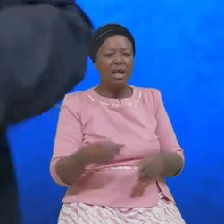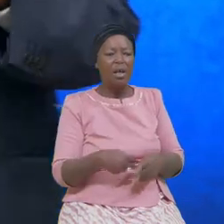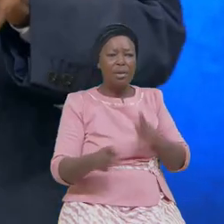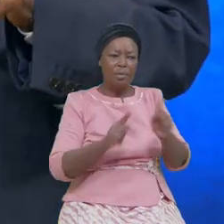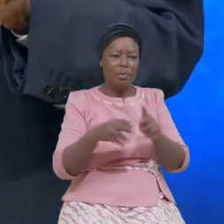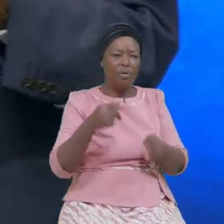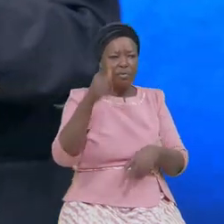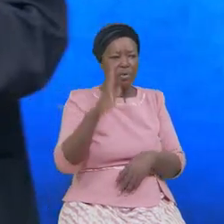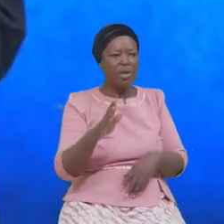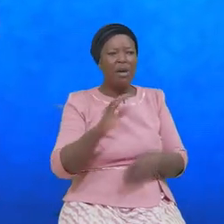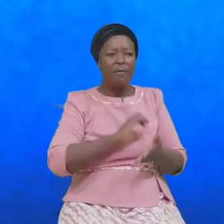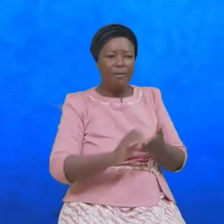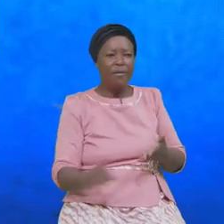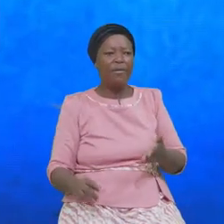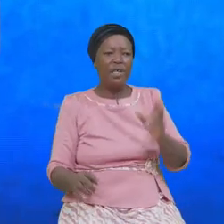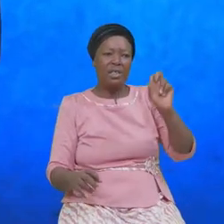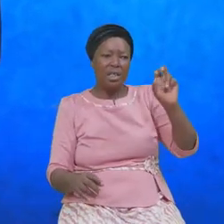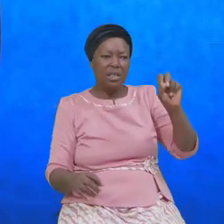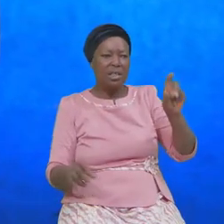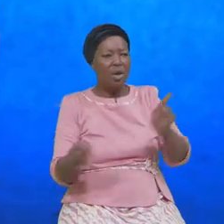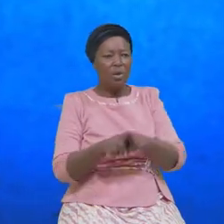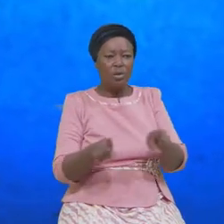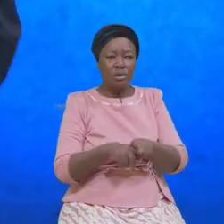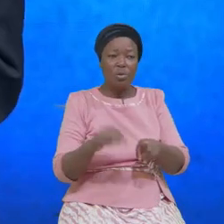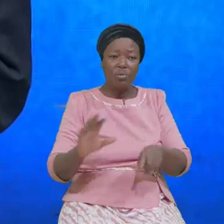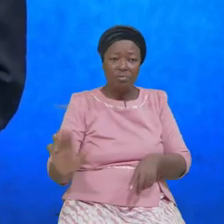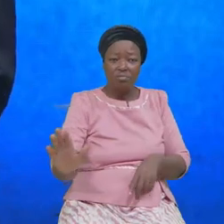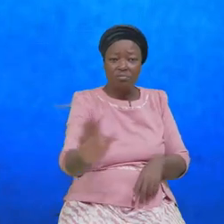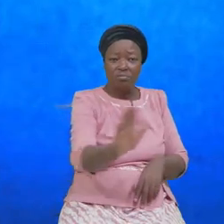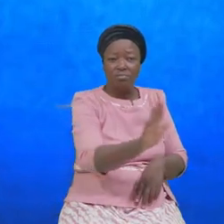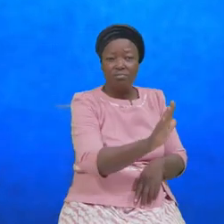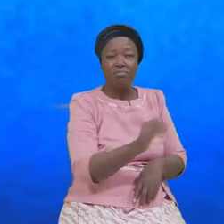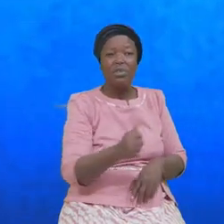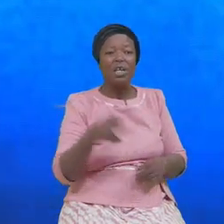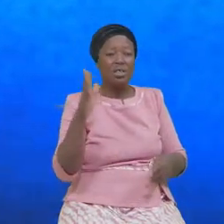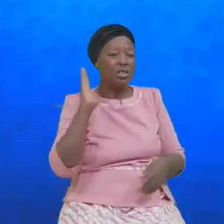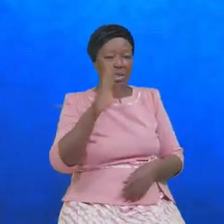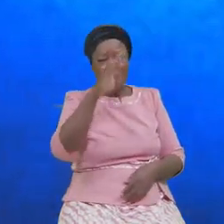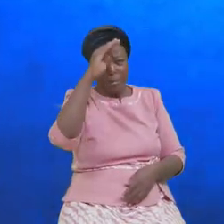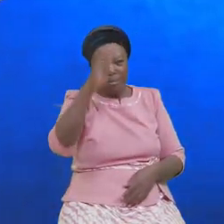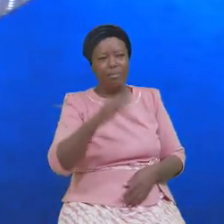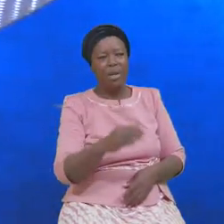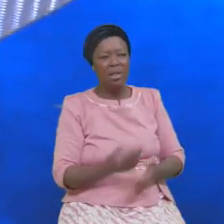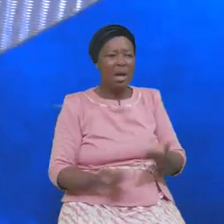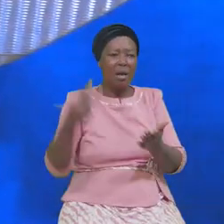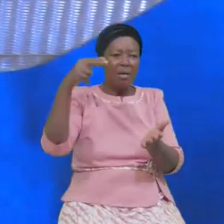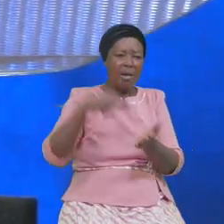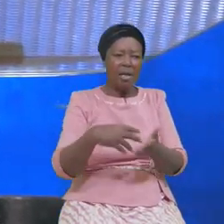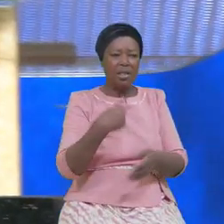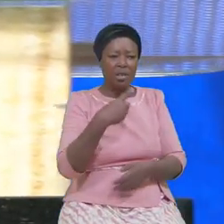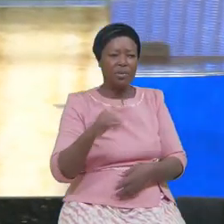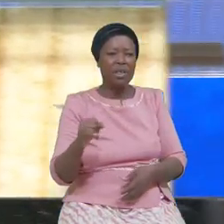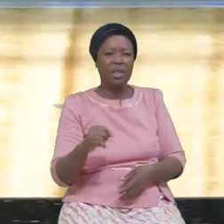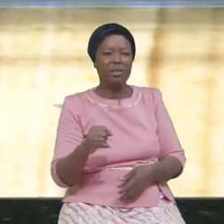it says, "Also of your own selves shall men arise, speaking